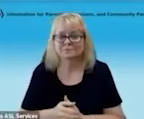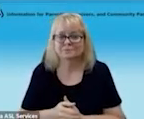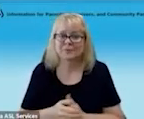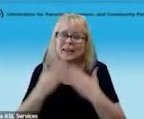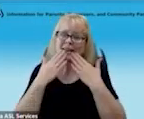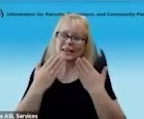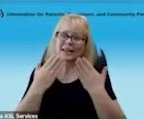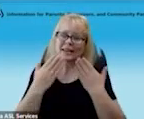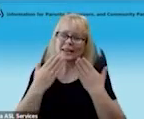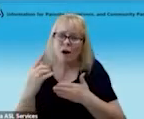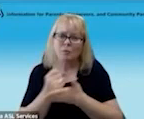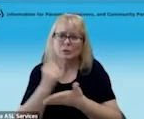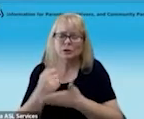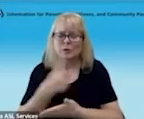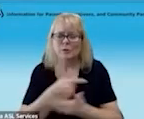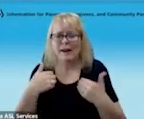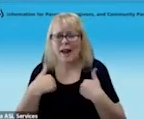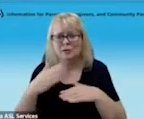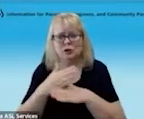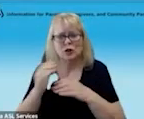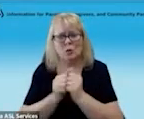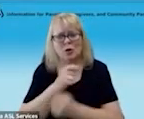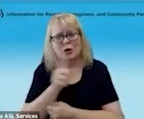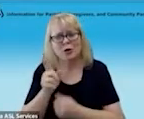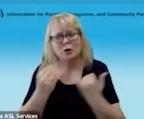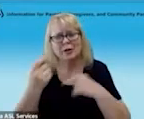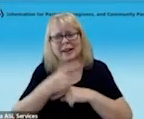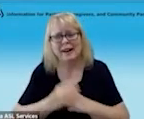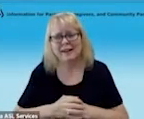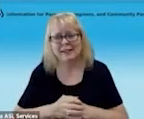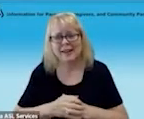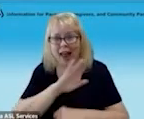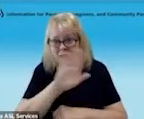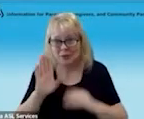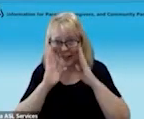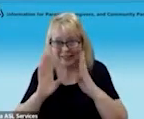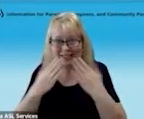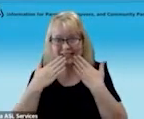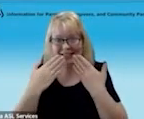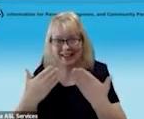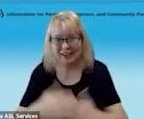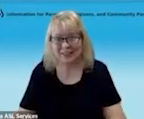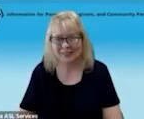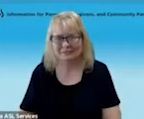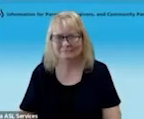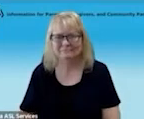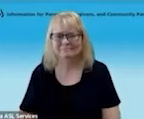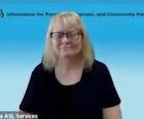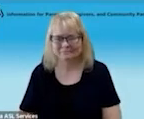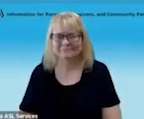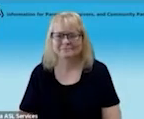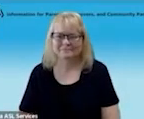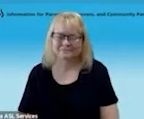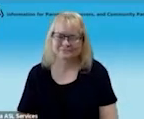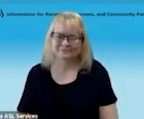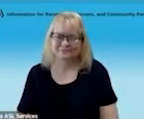think parents will find a lot of helpful information on our website. Next slide.